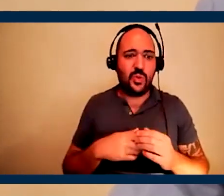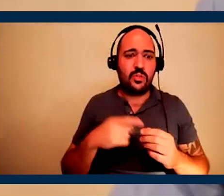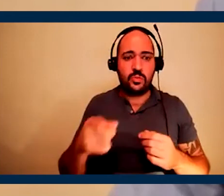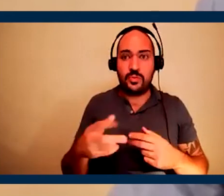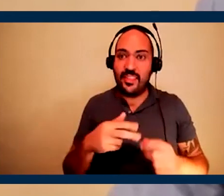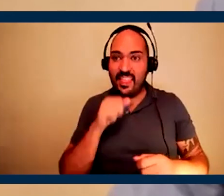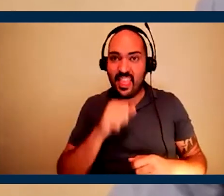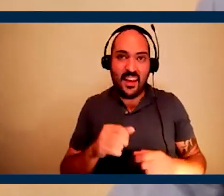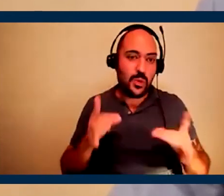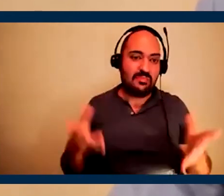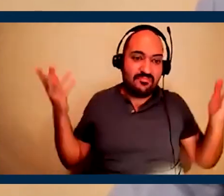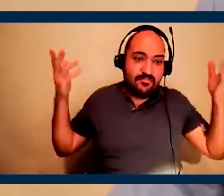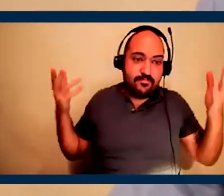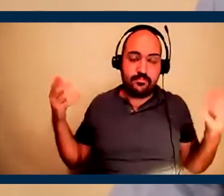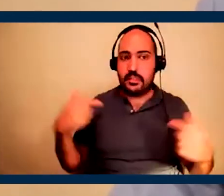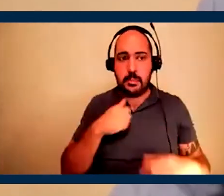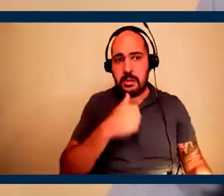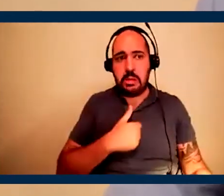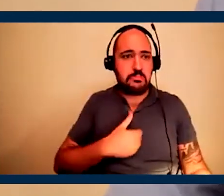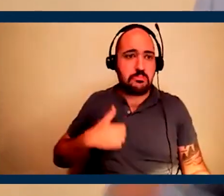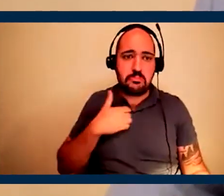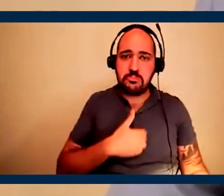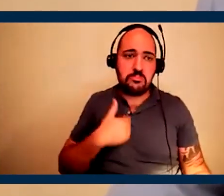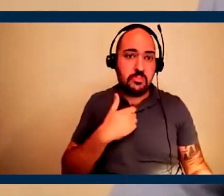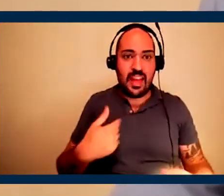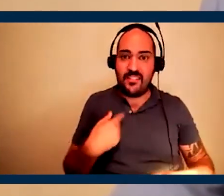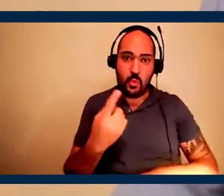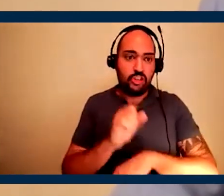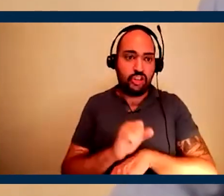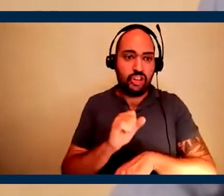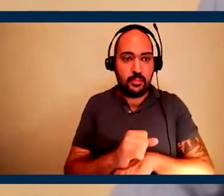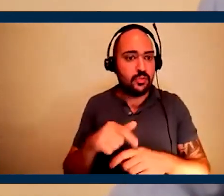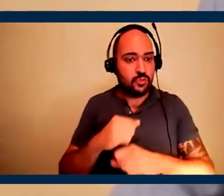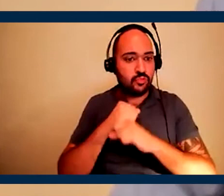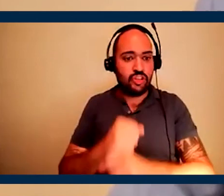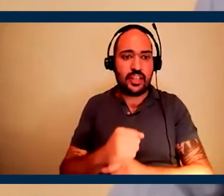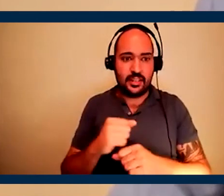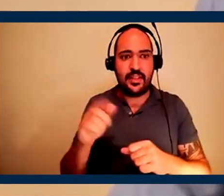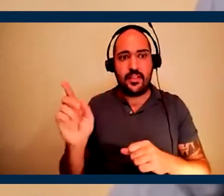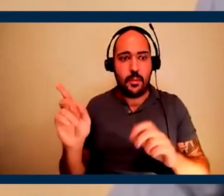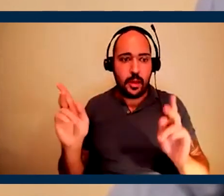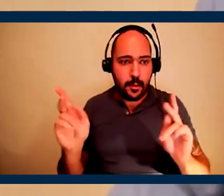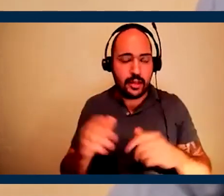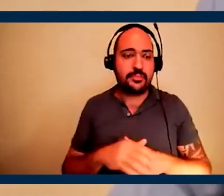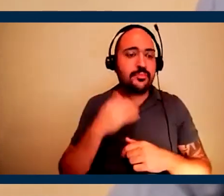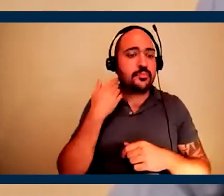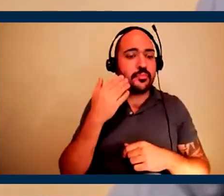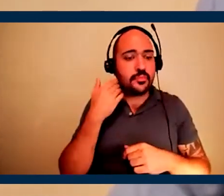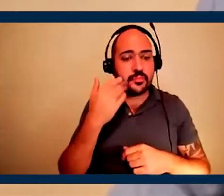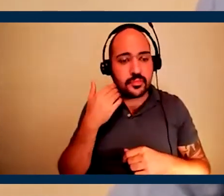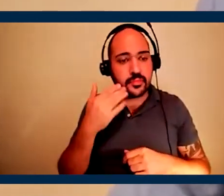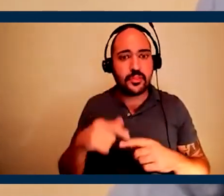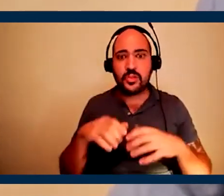hate. And I am unapologetic about that because I have one job, and that is to protect the party. And that is to do the work on behalf